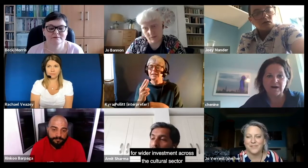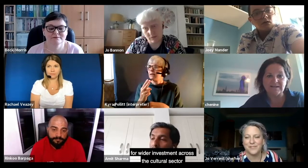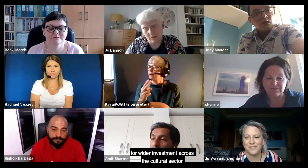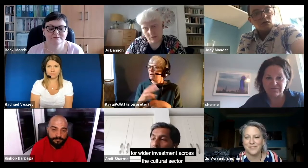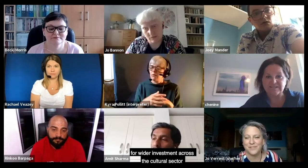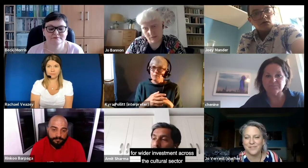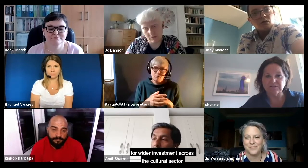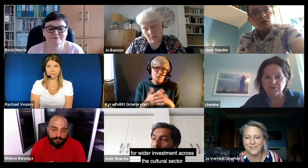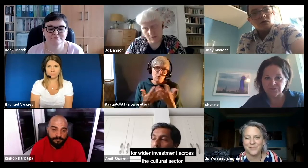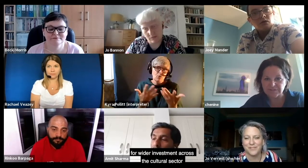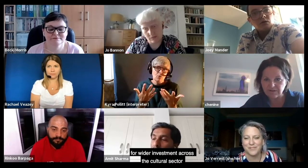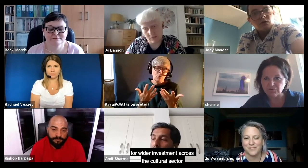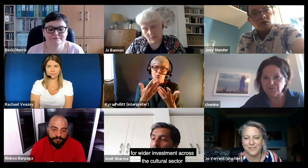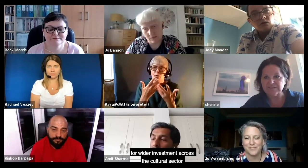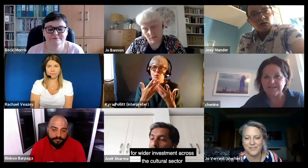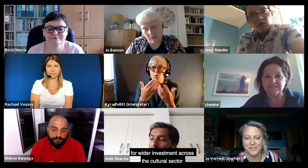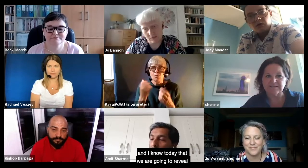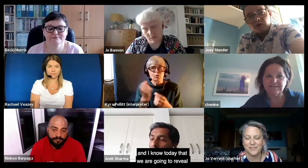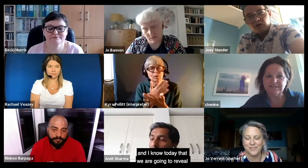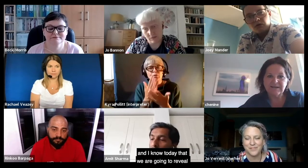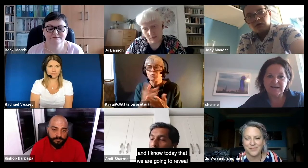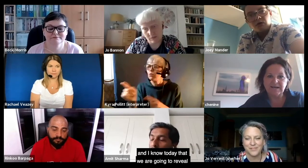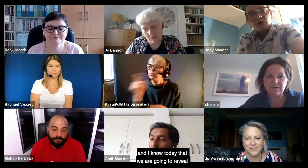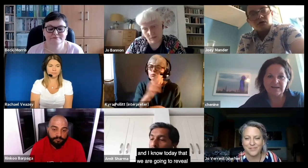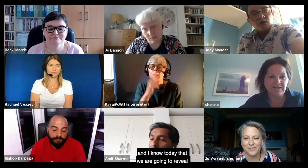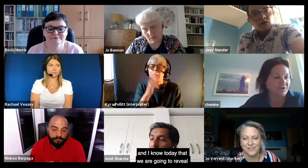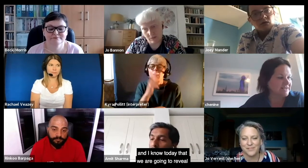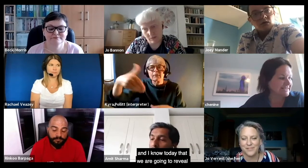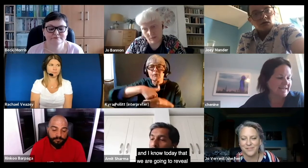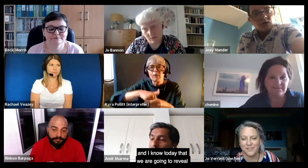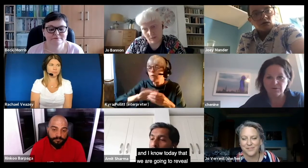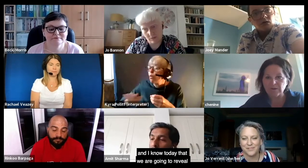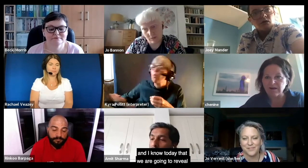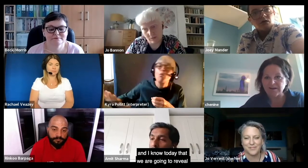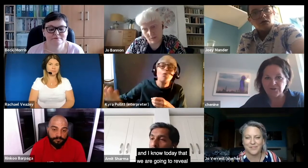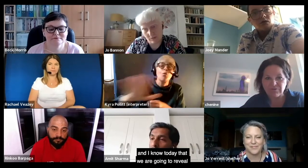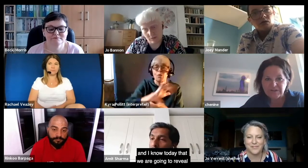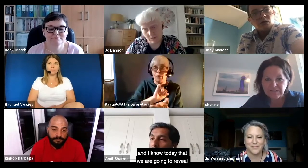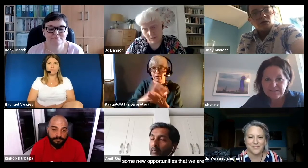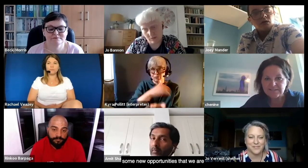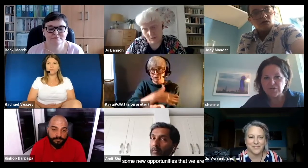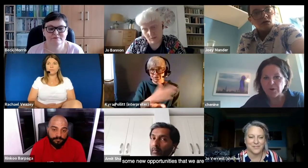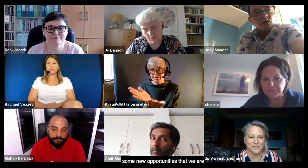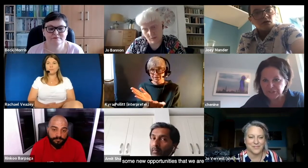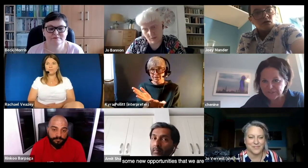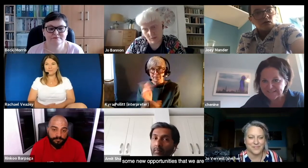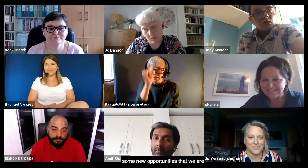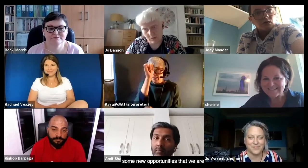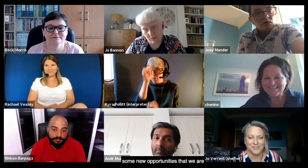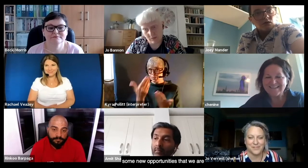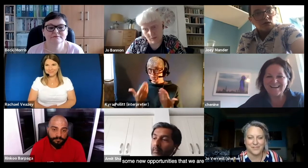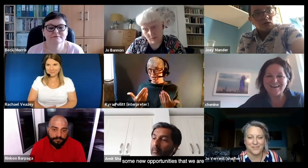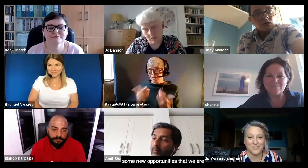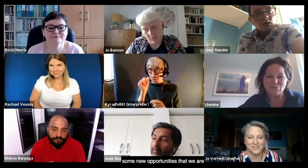for wider investment across the cultural sector. And I know today that we are going to reveal some new